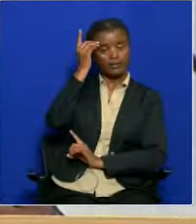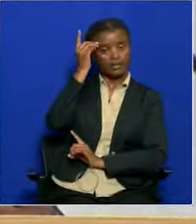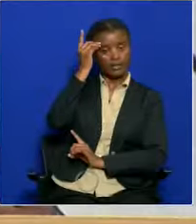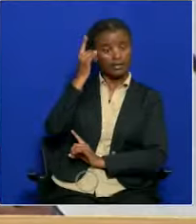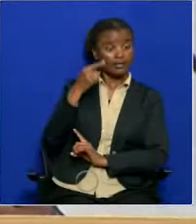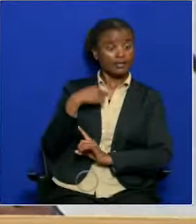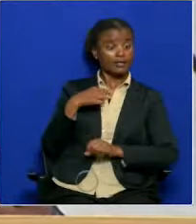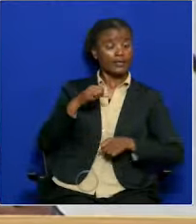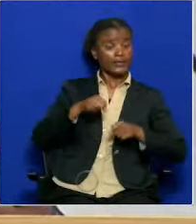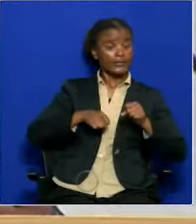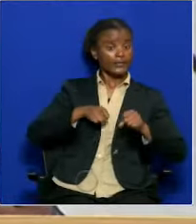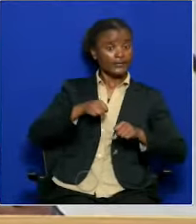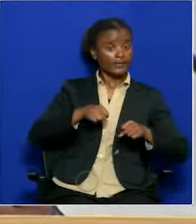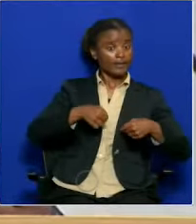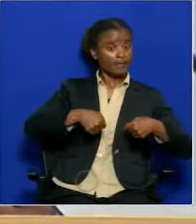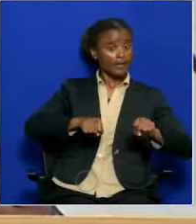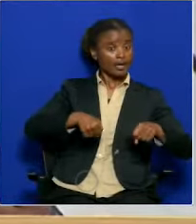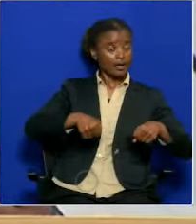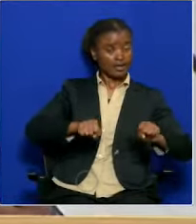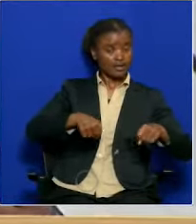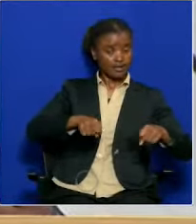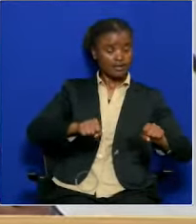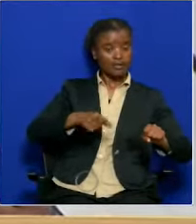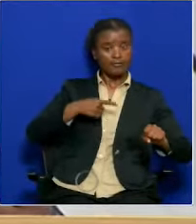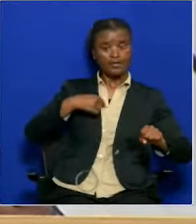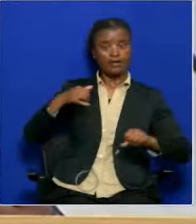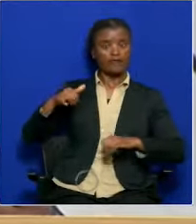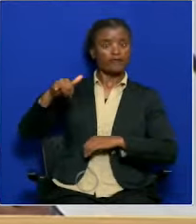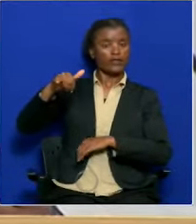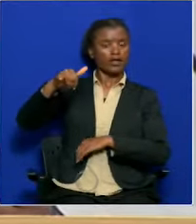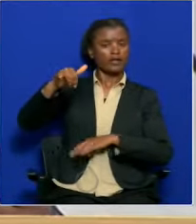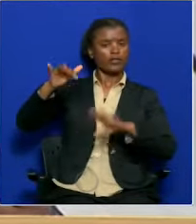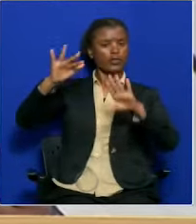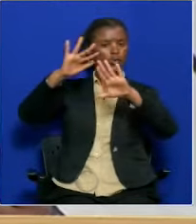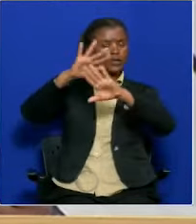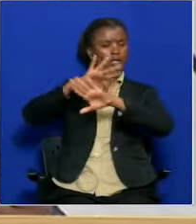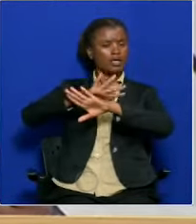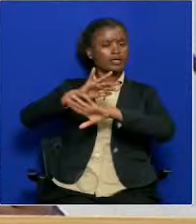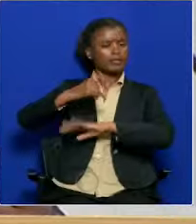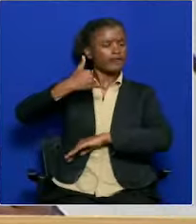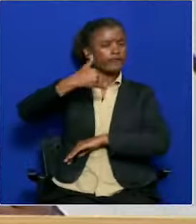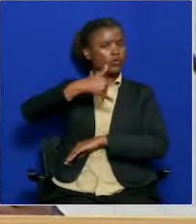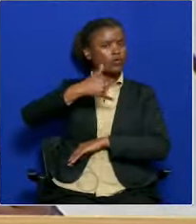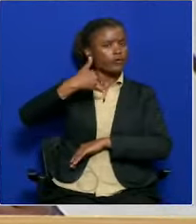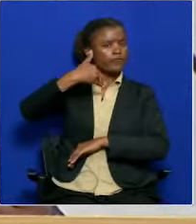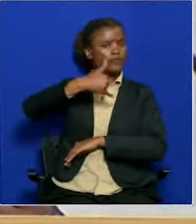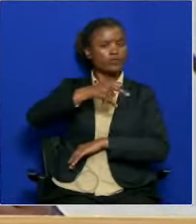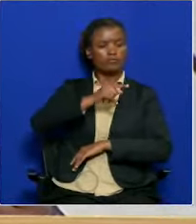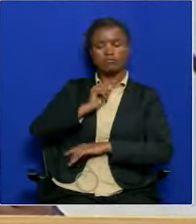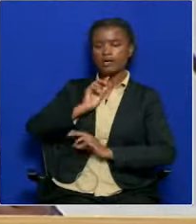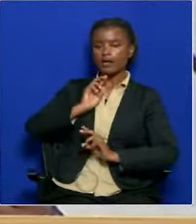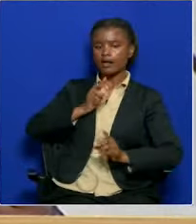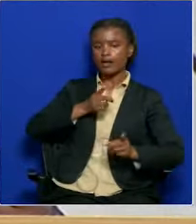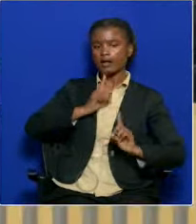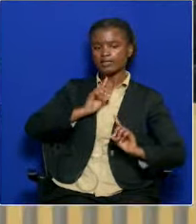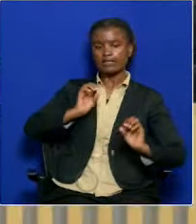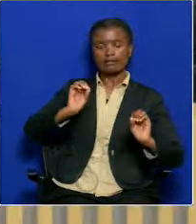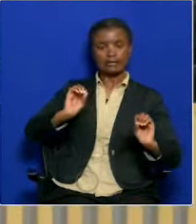I phoned the whole night. He's not answering, so I was worried, and he's driving alone. So the answer, I was so